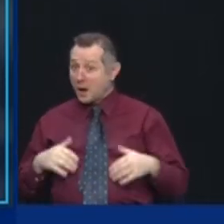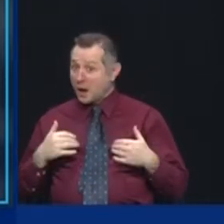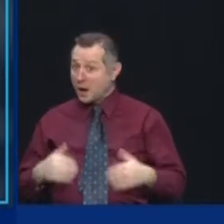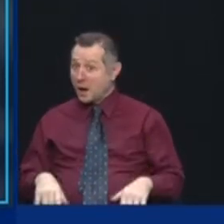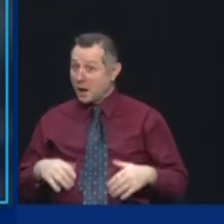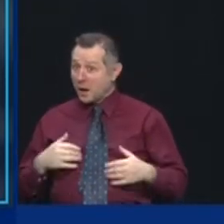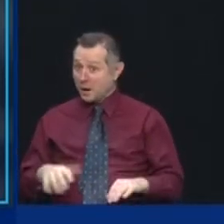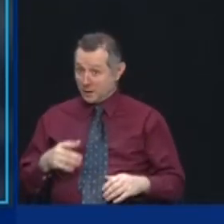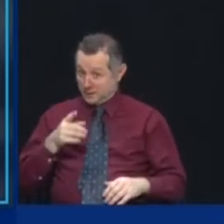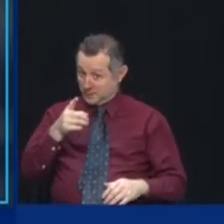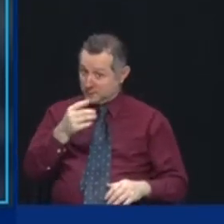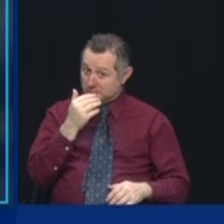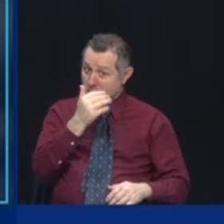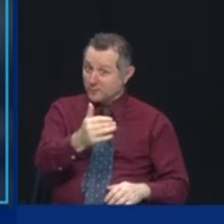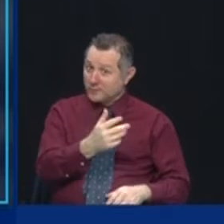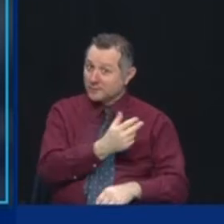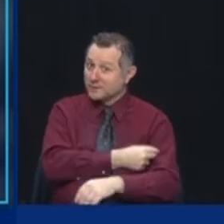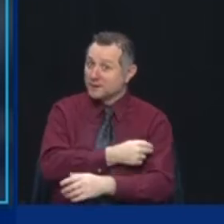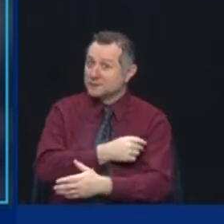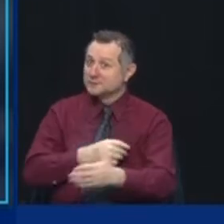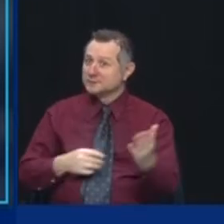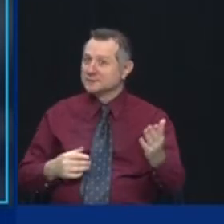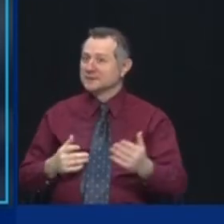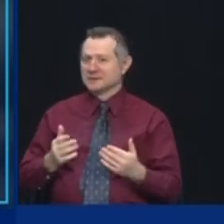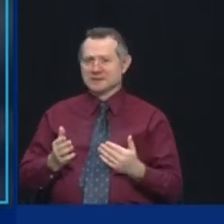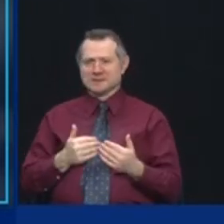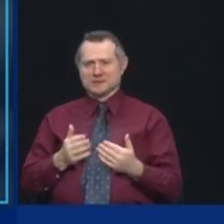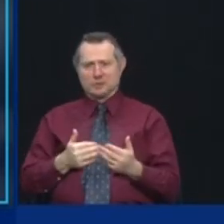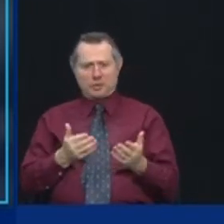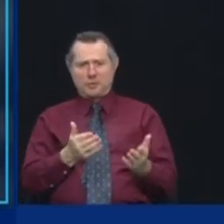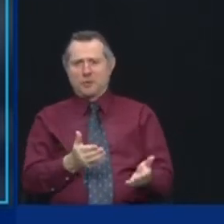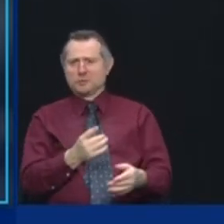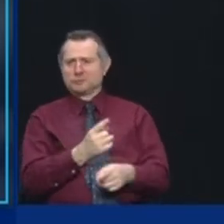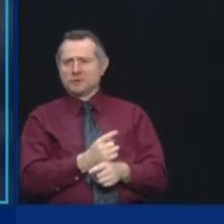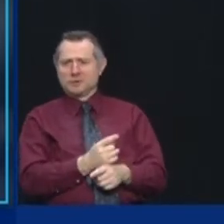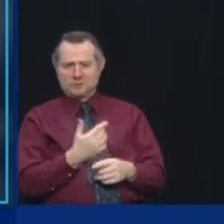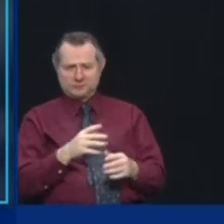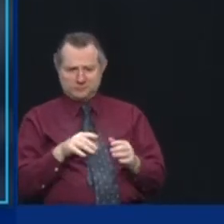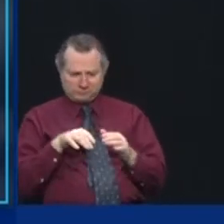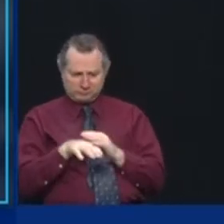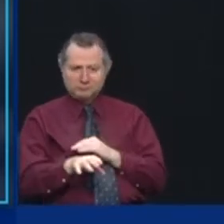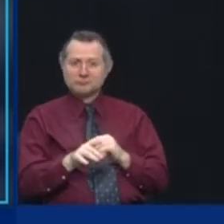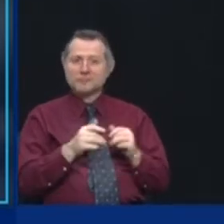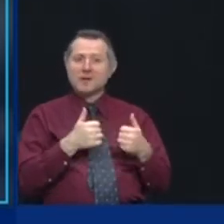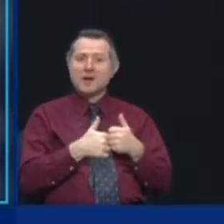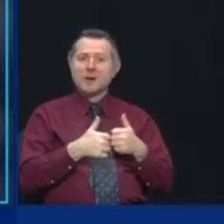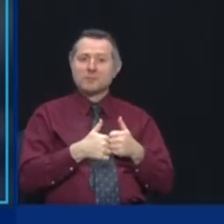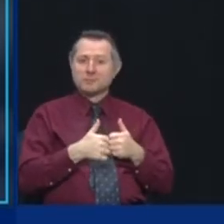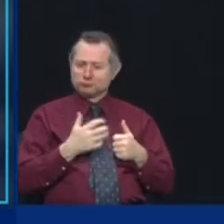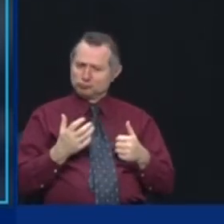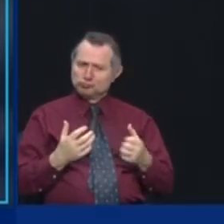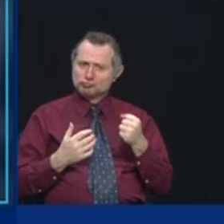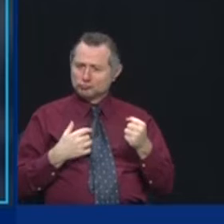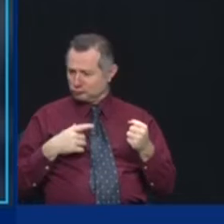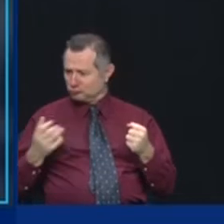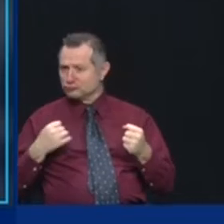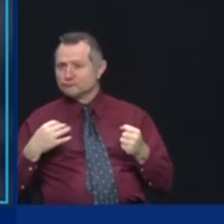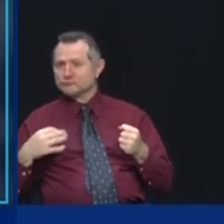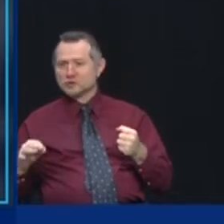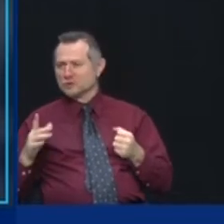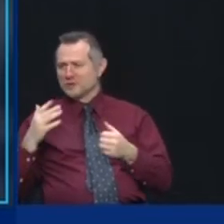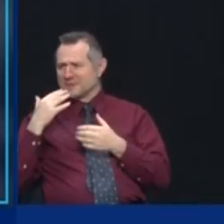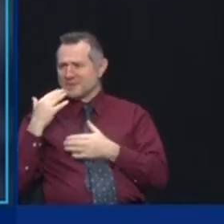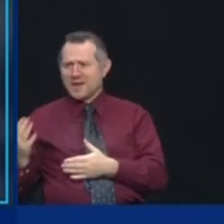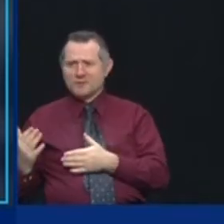vaccine, it's convenient, you're going there anyway, thanks to the generosity of the Yankees